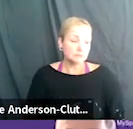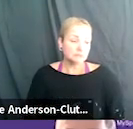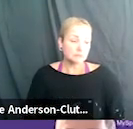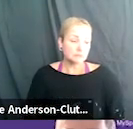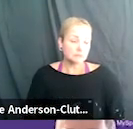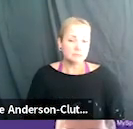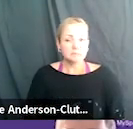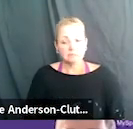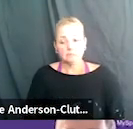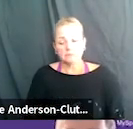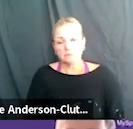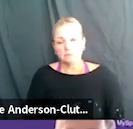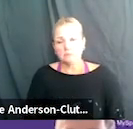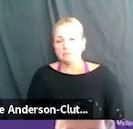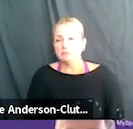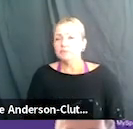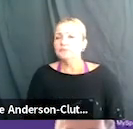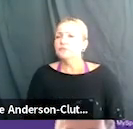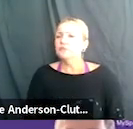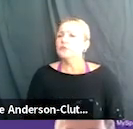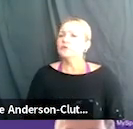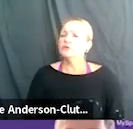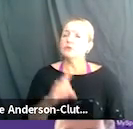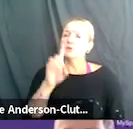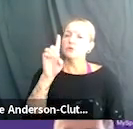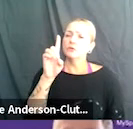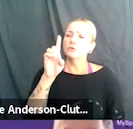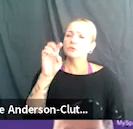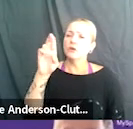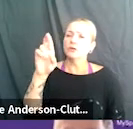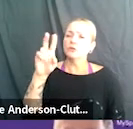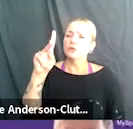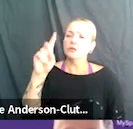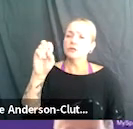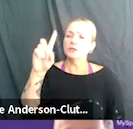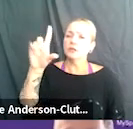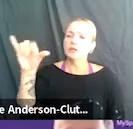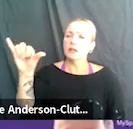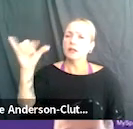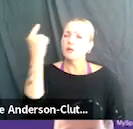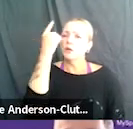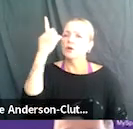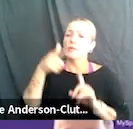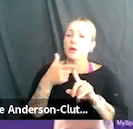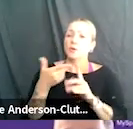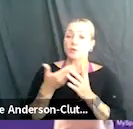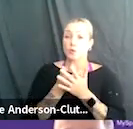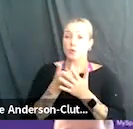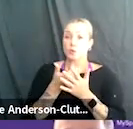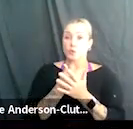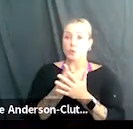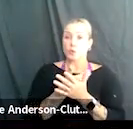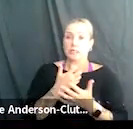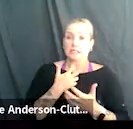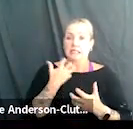And so Dr. Kelly had wondered about any increased irritability. I don't think so. That the one